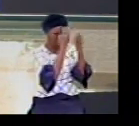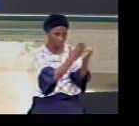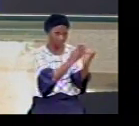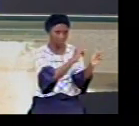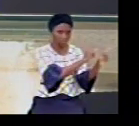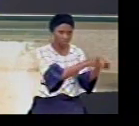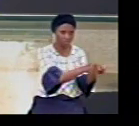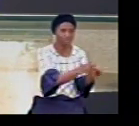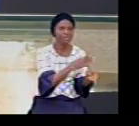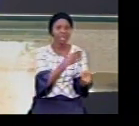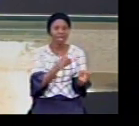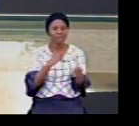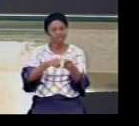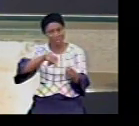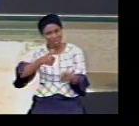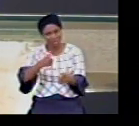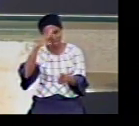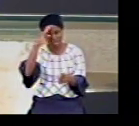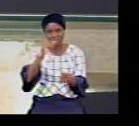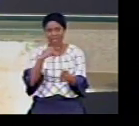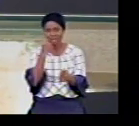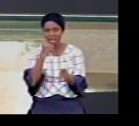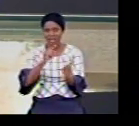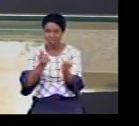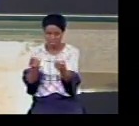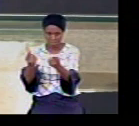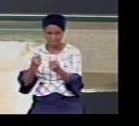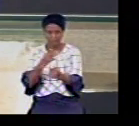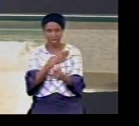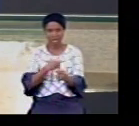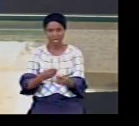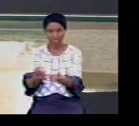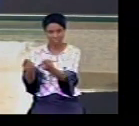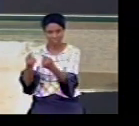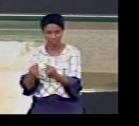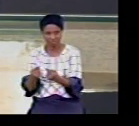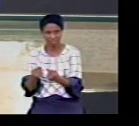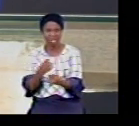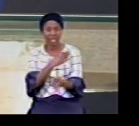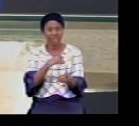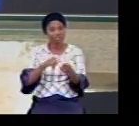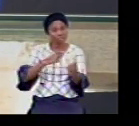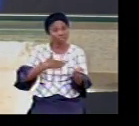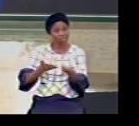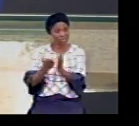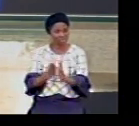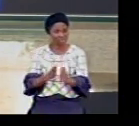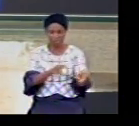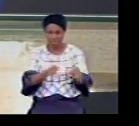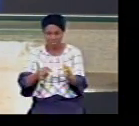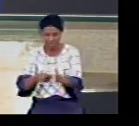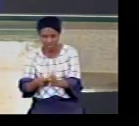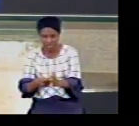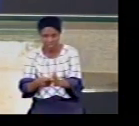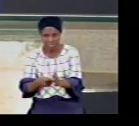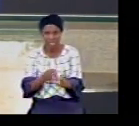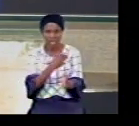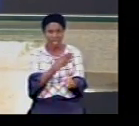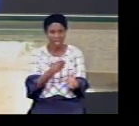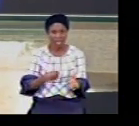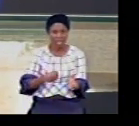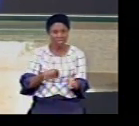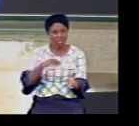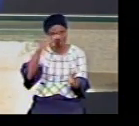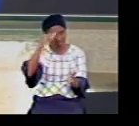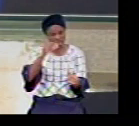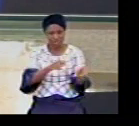goeth. And to another, come, and he cometh. And to my servant, do this, and he